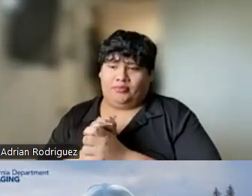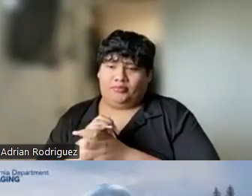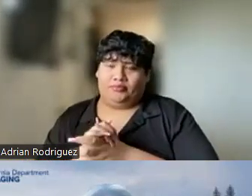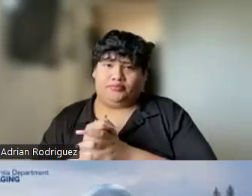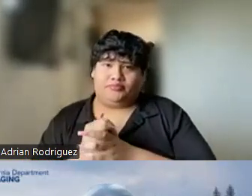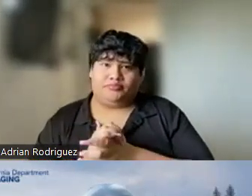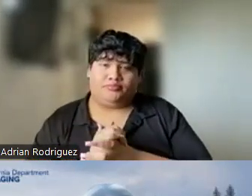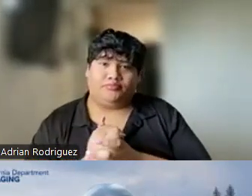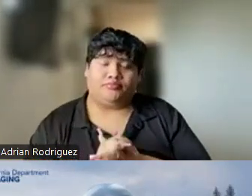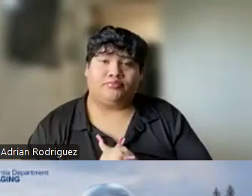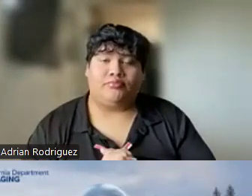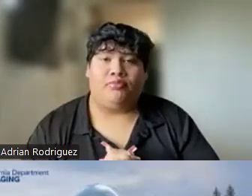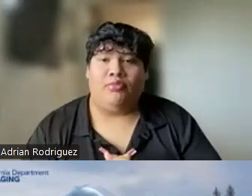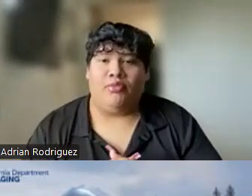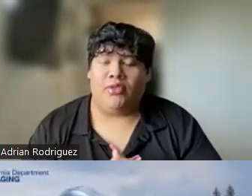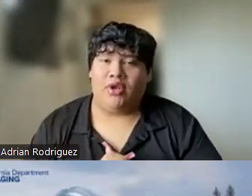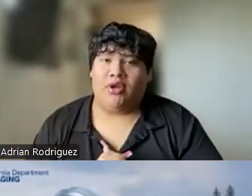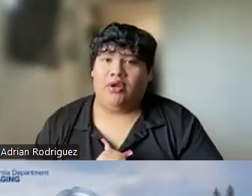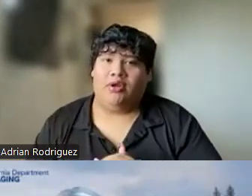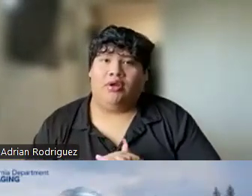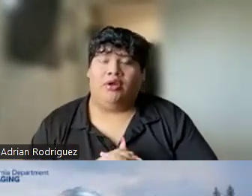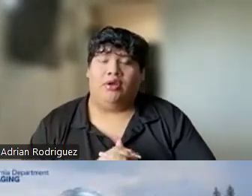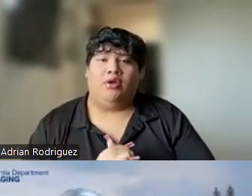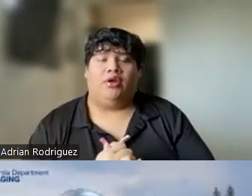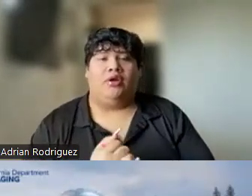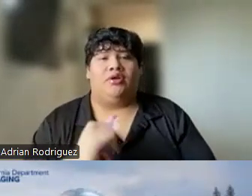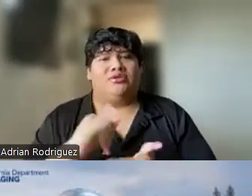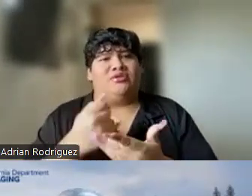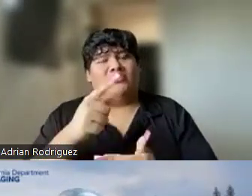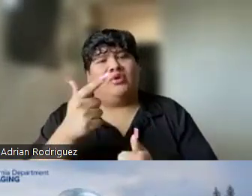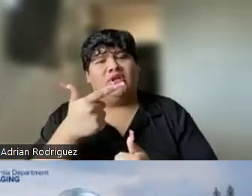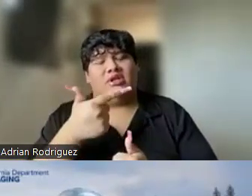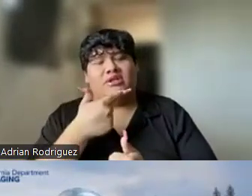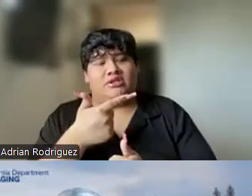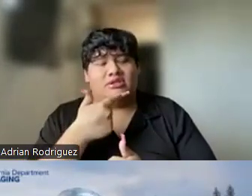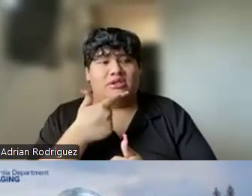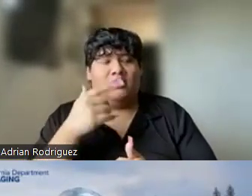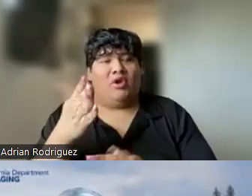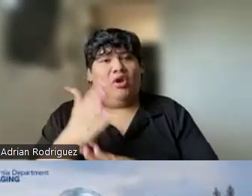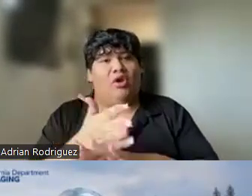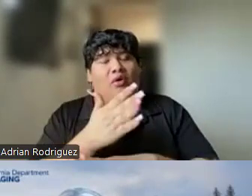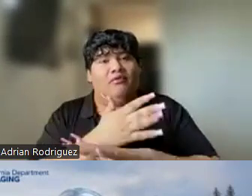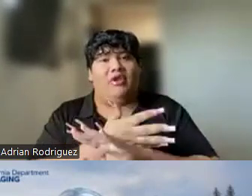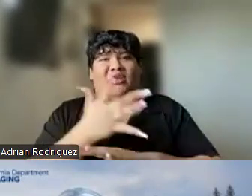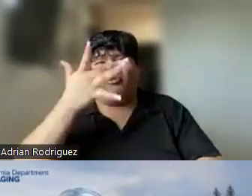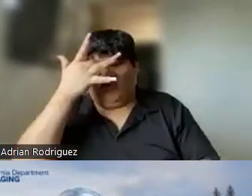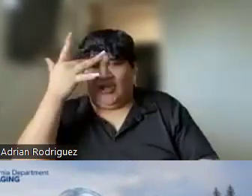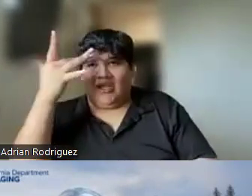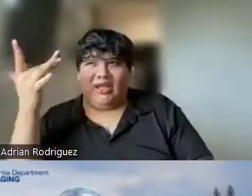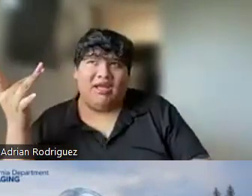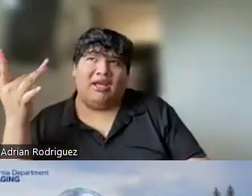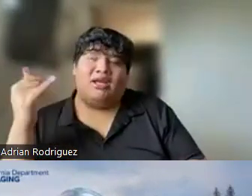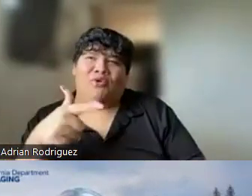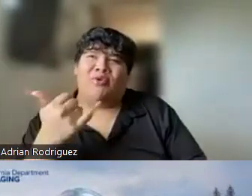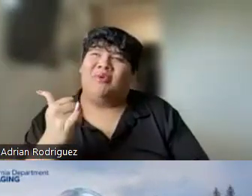See, Christina's hand up. Go ahead. Thanks, Ross. One of the other things that I think we often forget and is